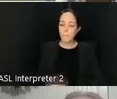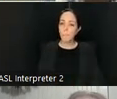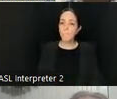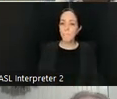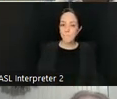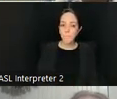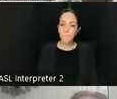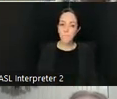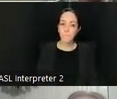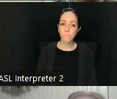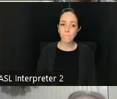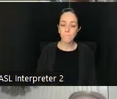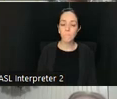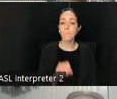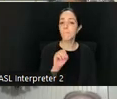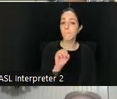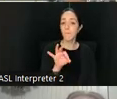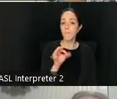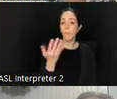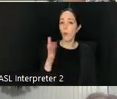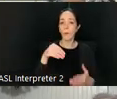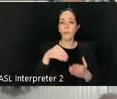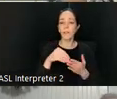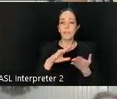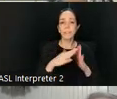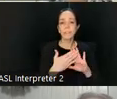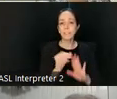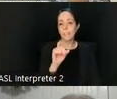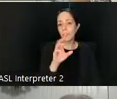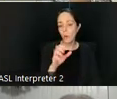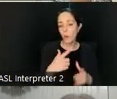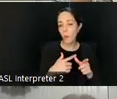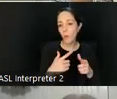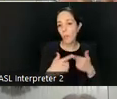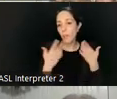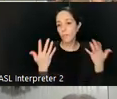I was thinking if it's already in the city code, it might be,